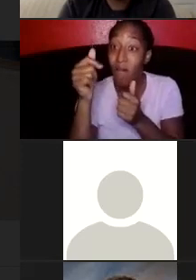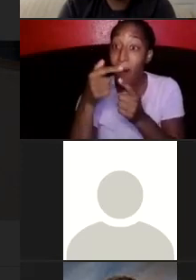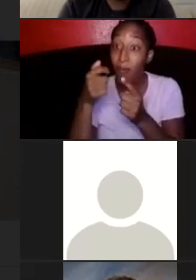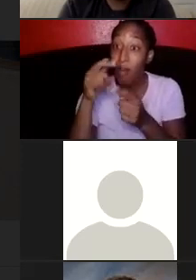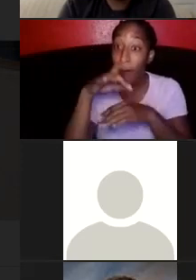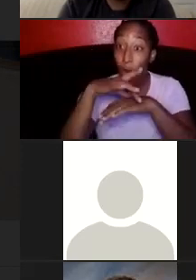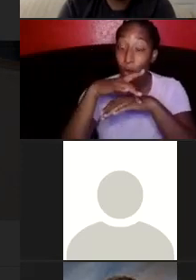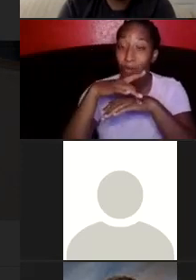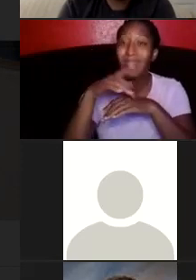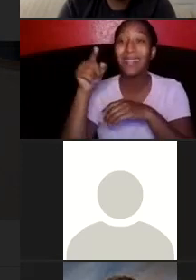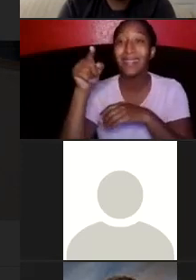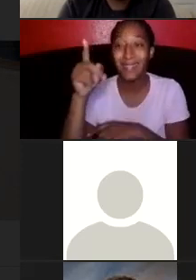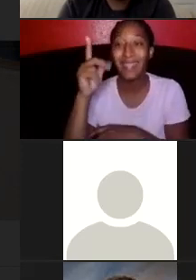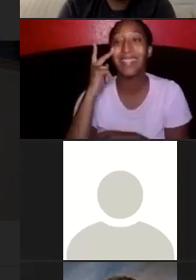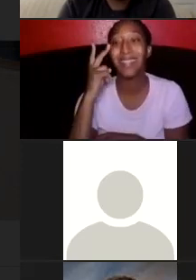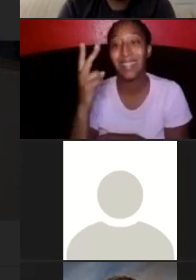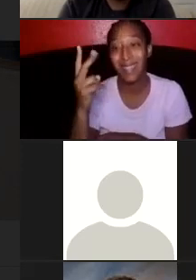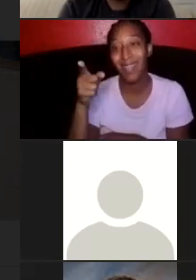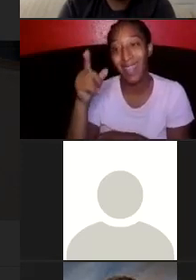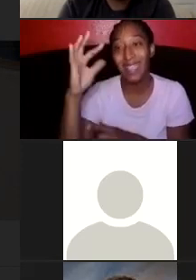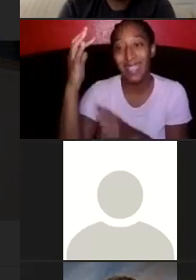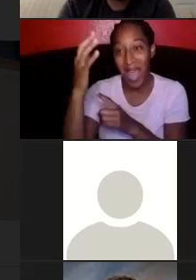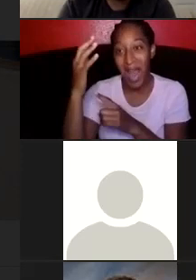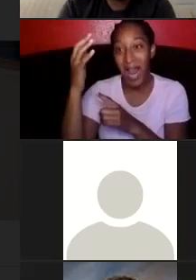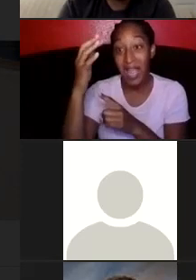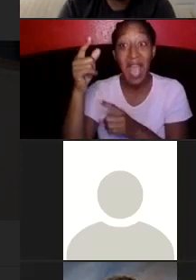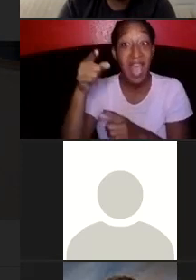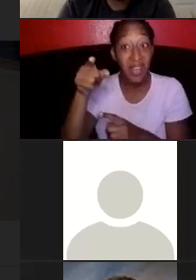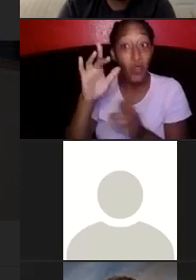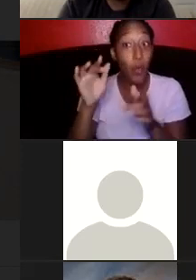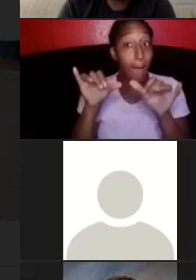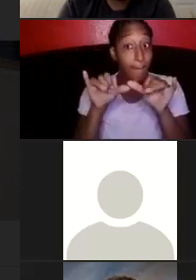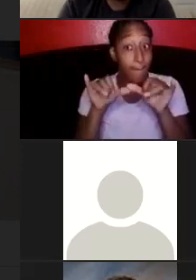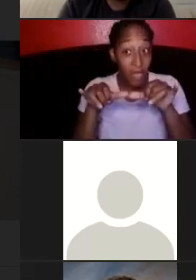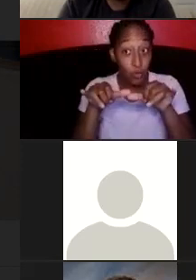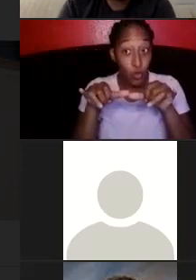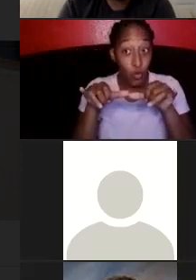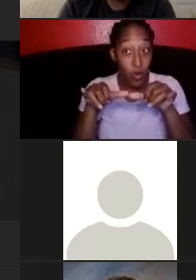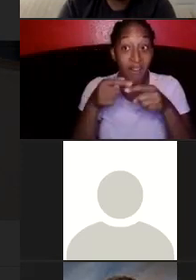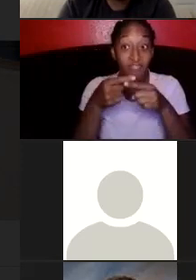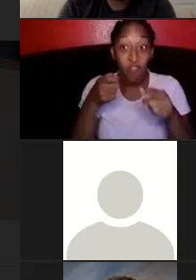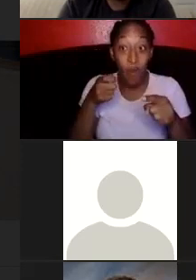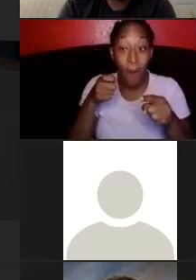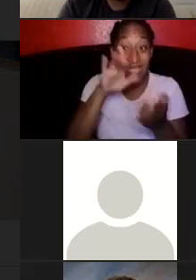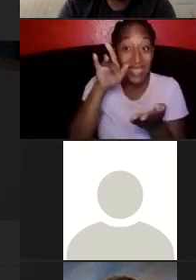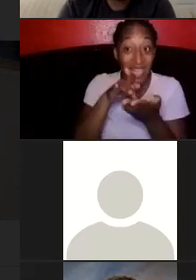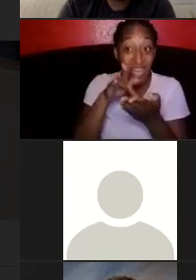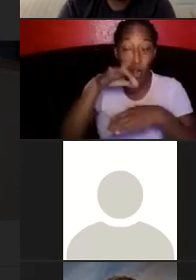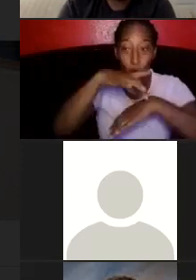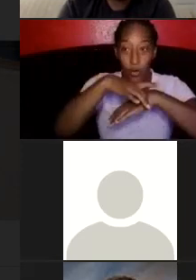Okay, which means if we measure from the center of the Earth, that's about 26,000 miles. Because